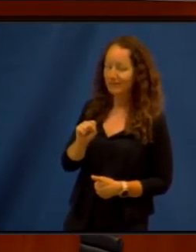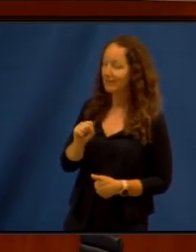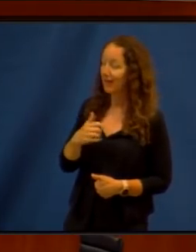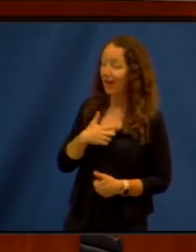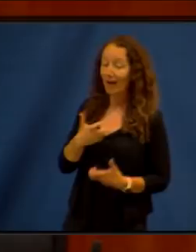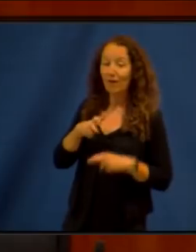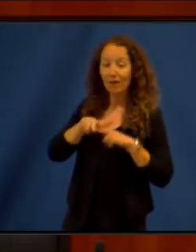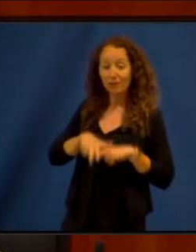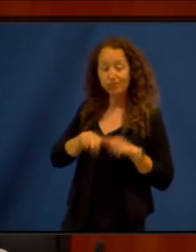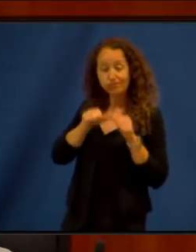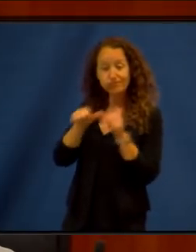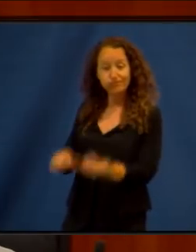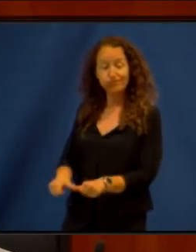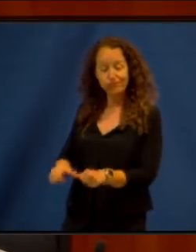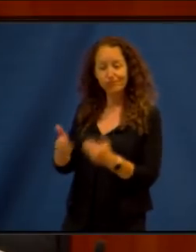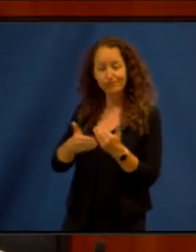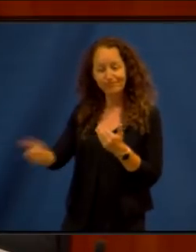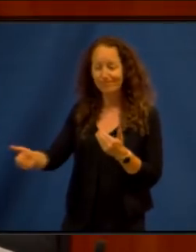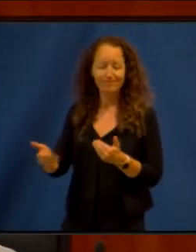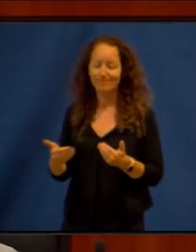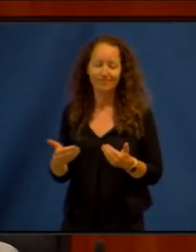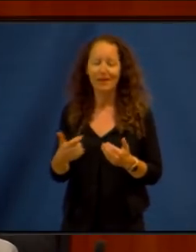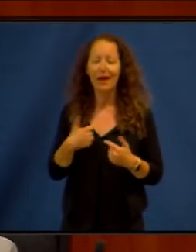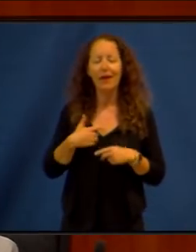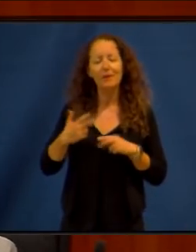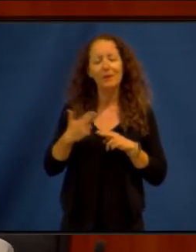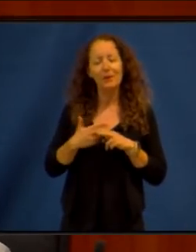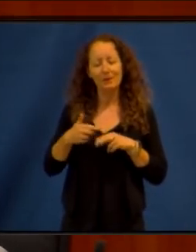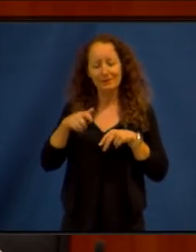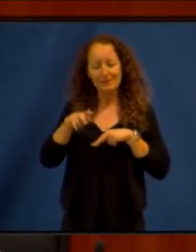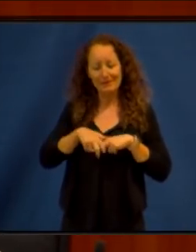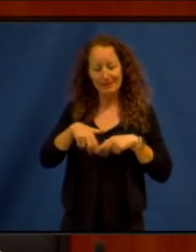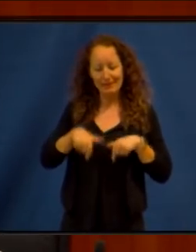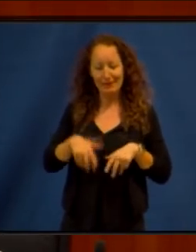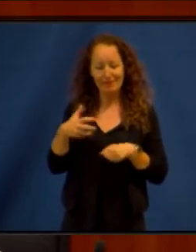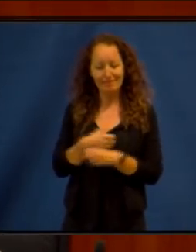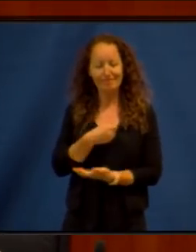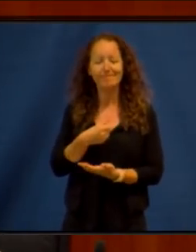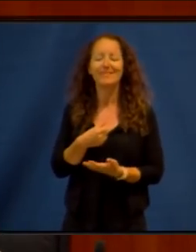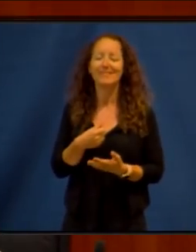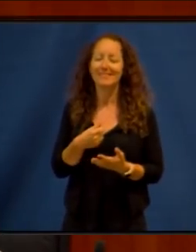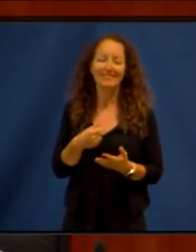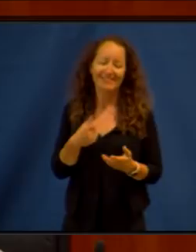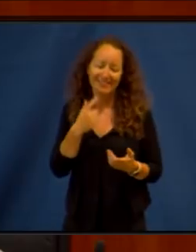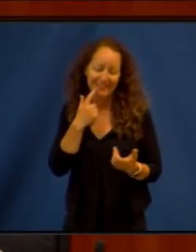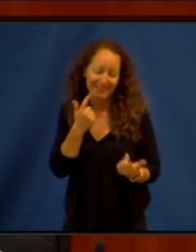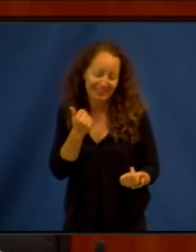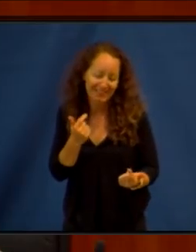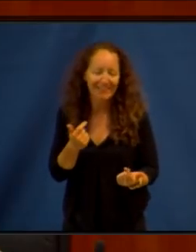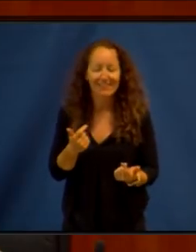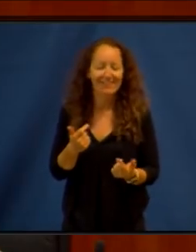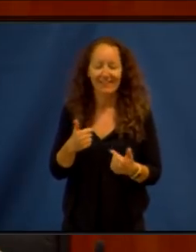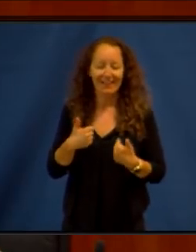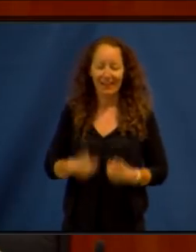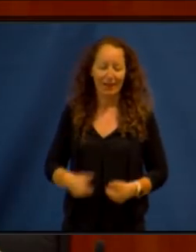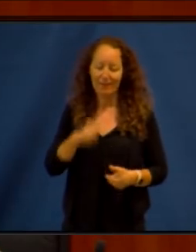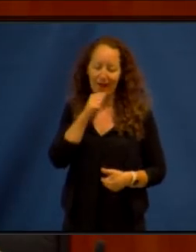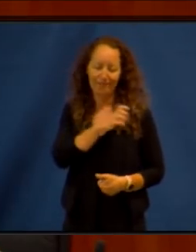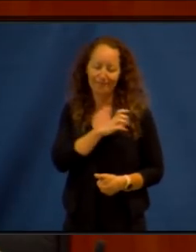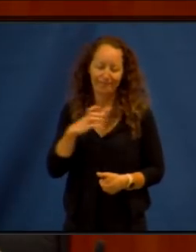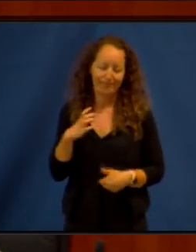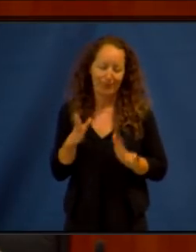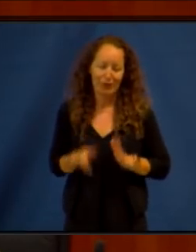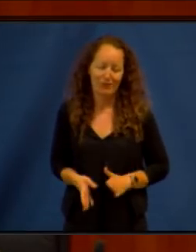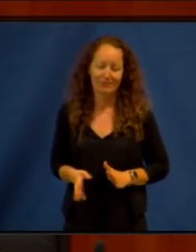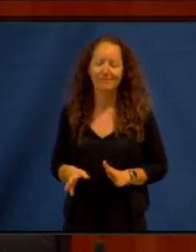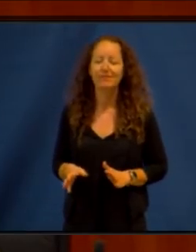basis. I'm only here as an interloper, just to clarify. Also like to clarify a media report earlier this week about